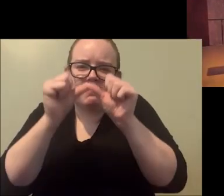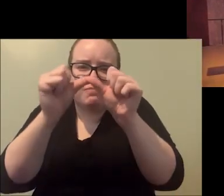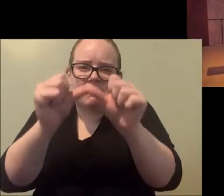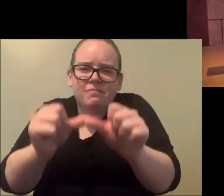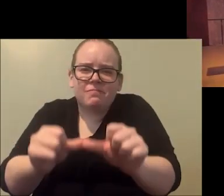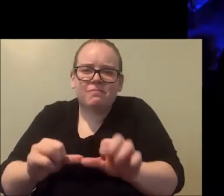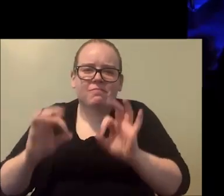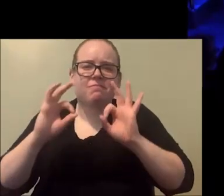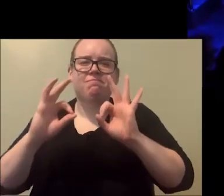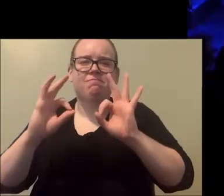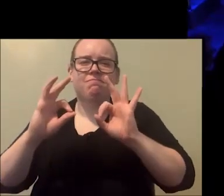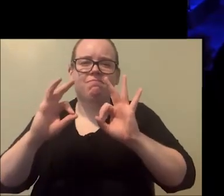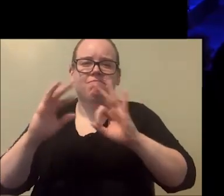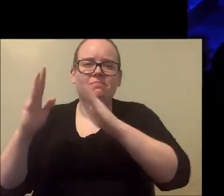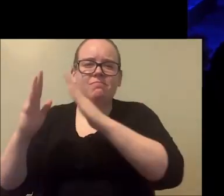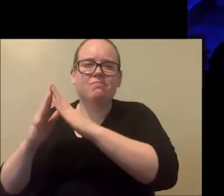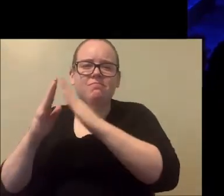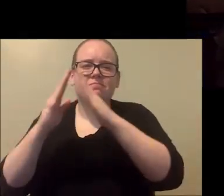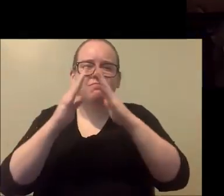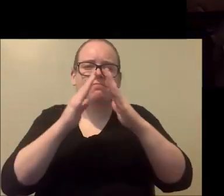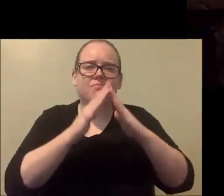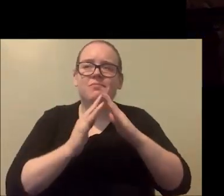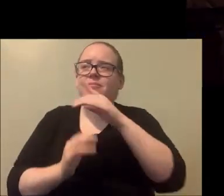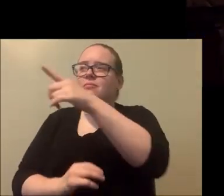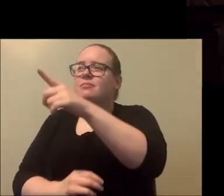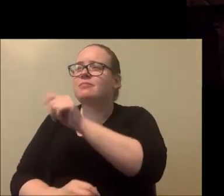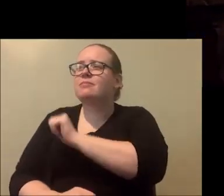endure in the city of